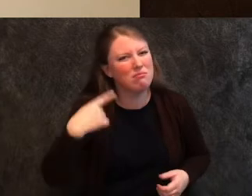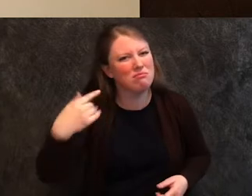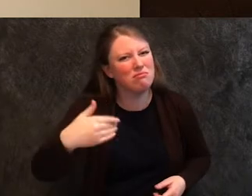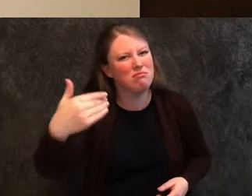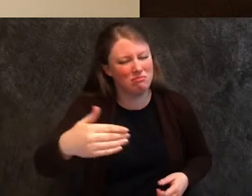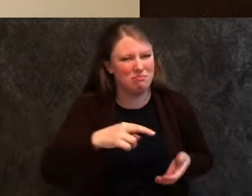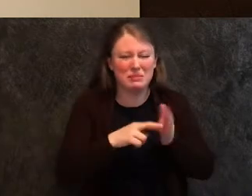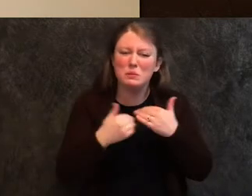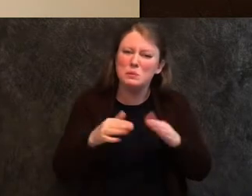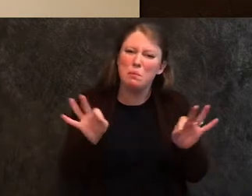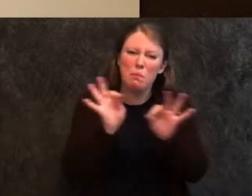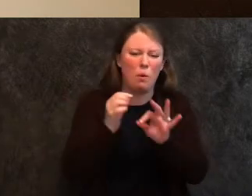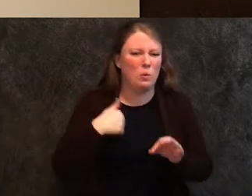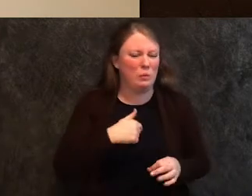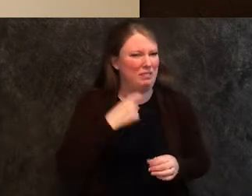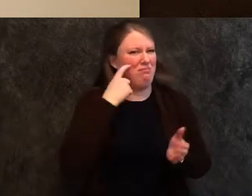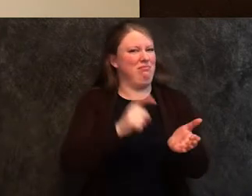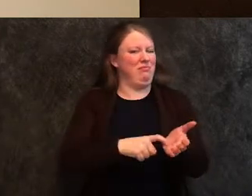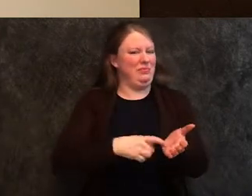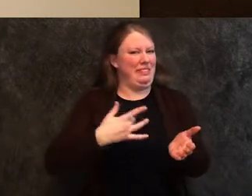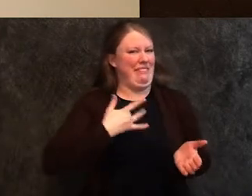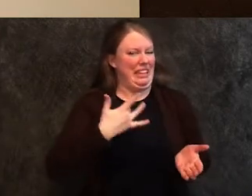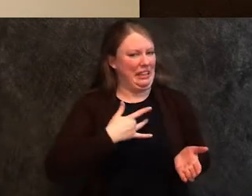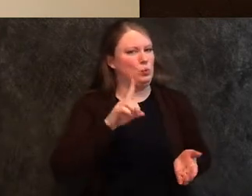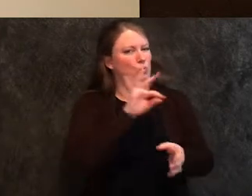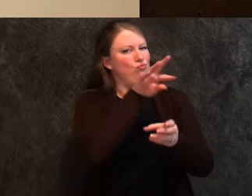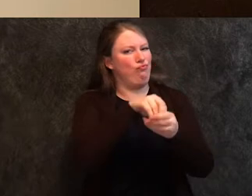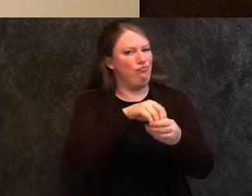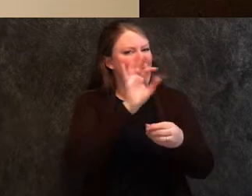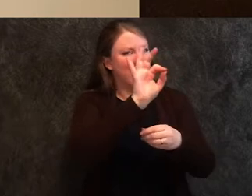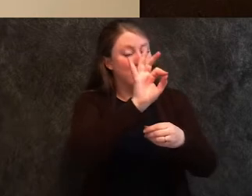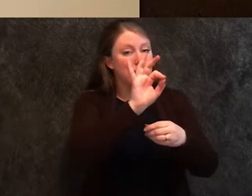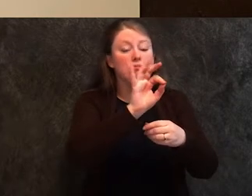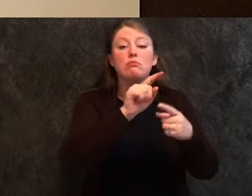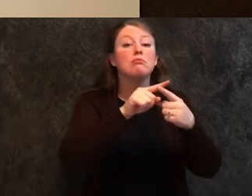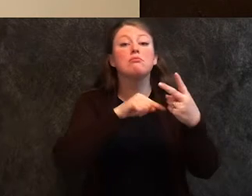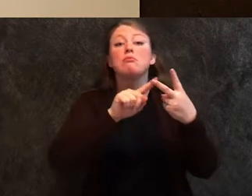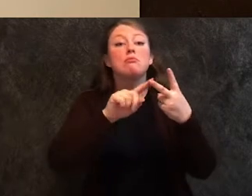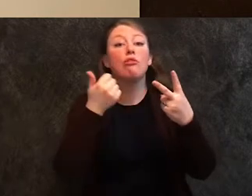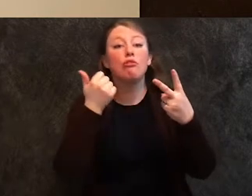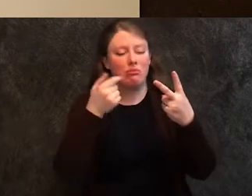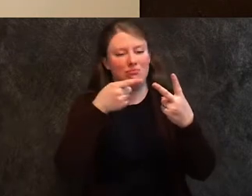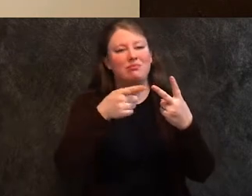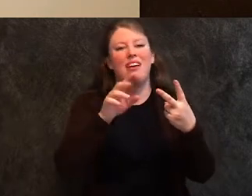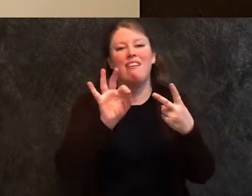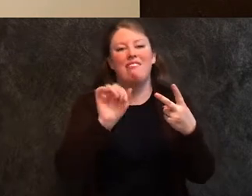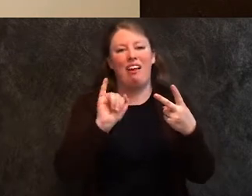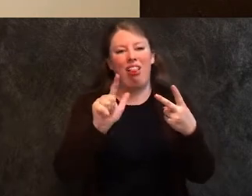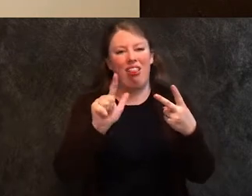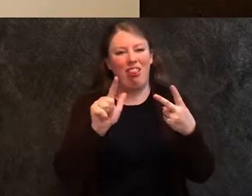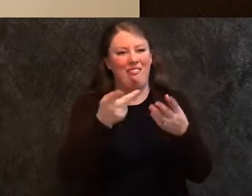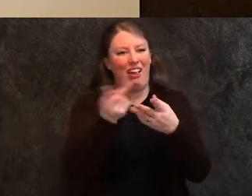that I think can lead to stress is the sense of failure. What if I fail? What if I fail in class? What if I fail